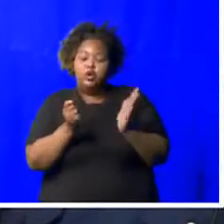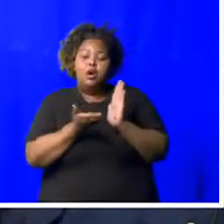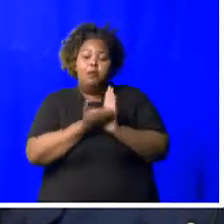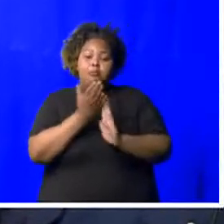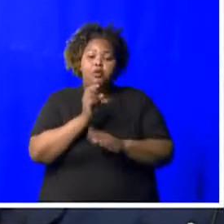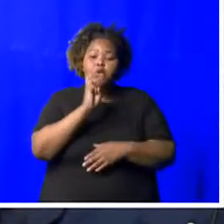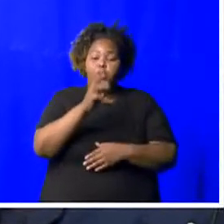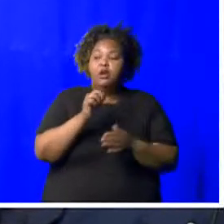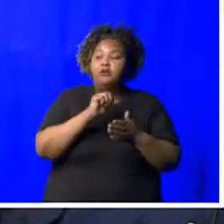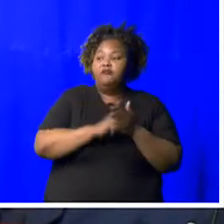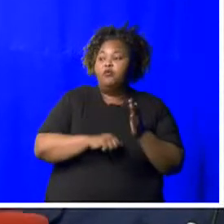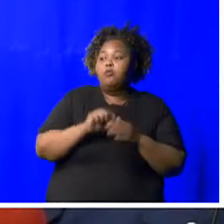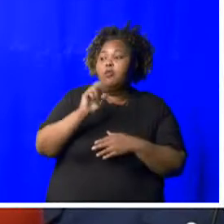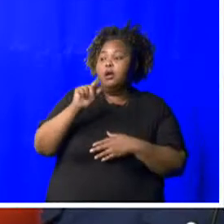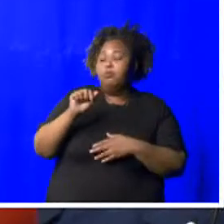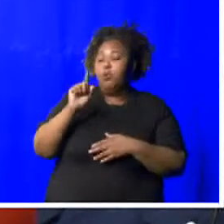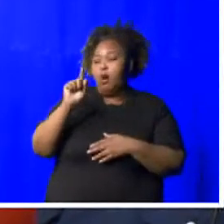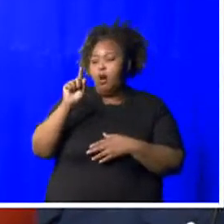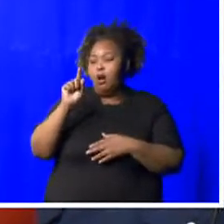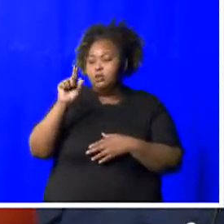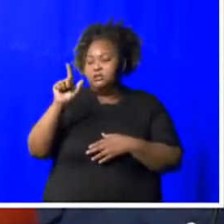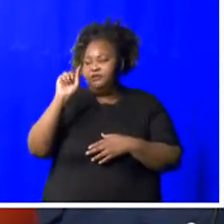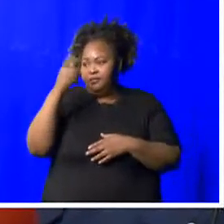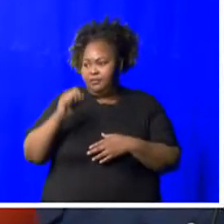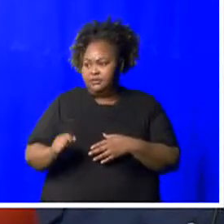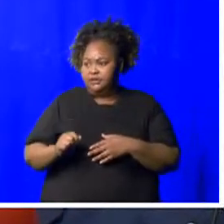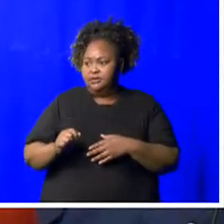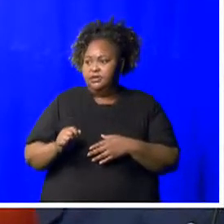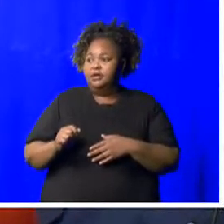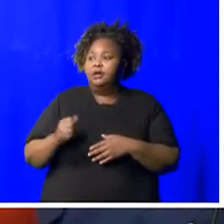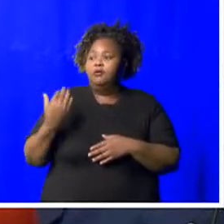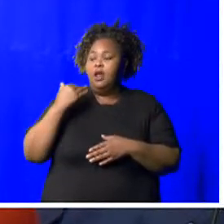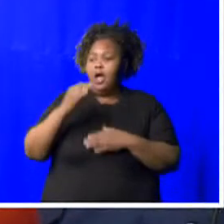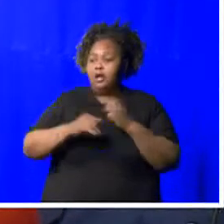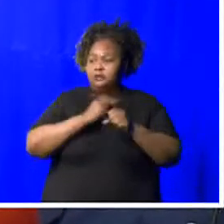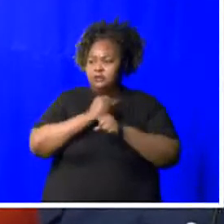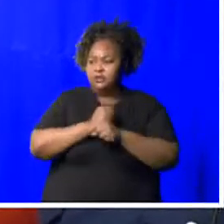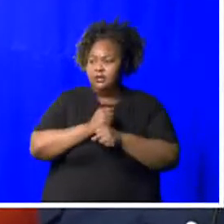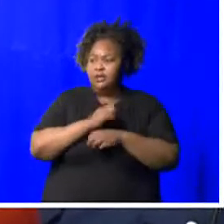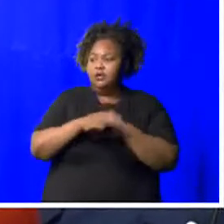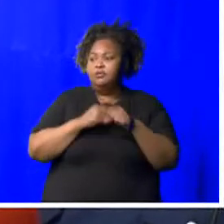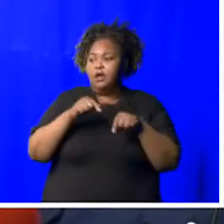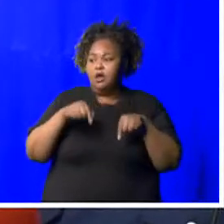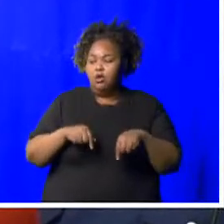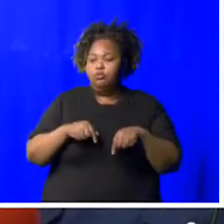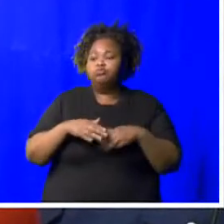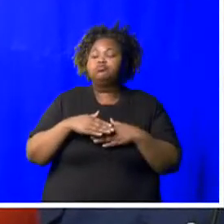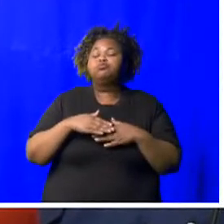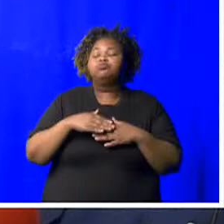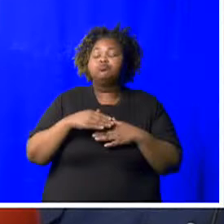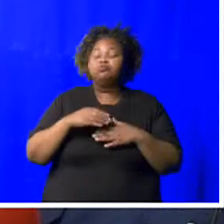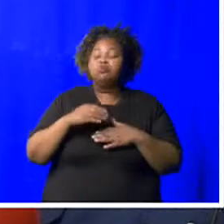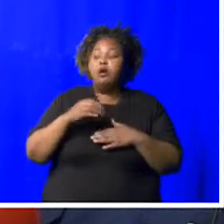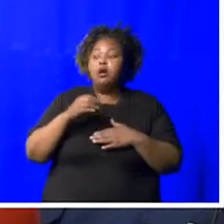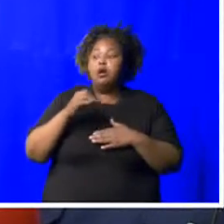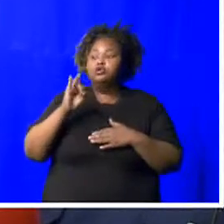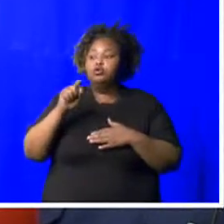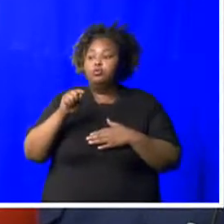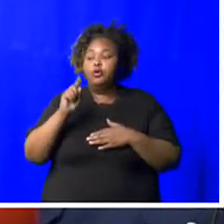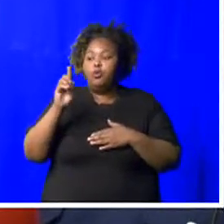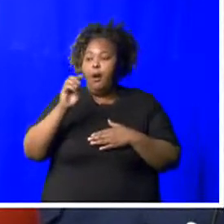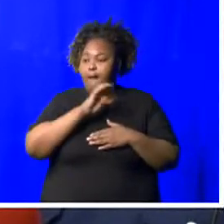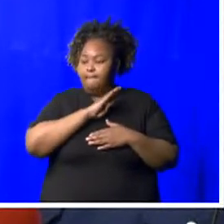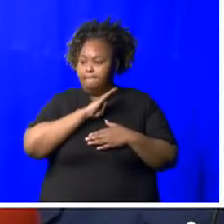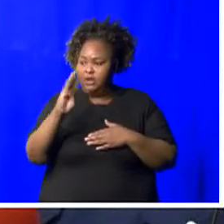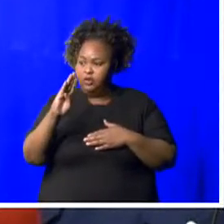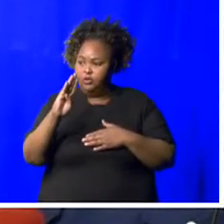1.78 billion the previous year to 2.01 billion in 2024-2025. Similarly,